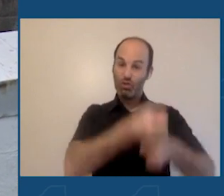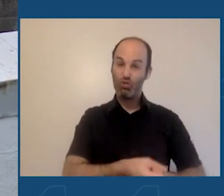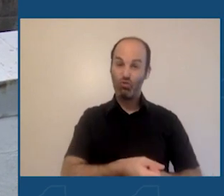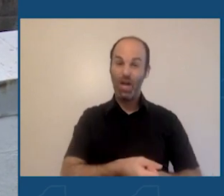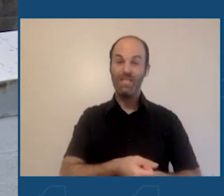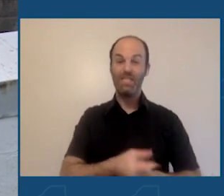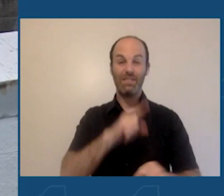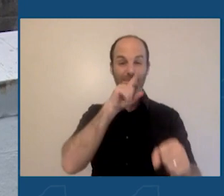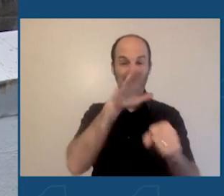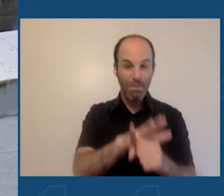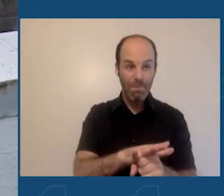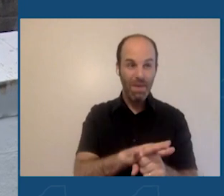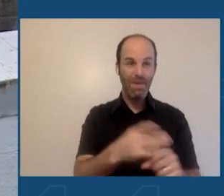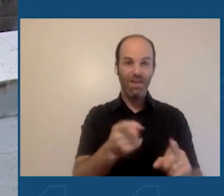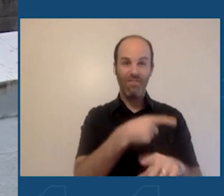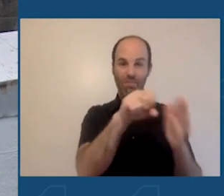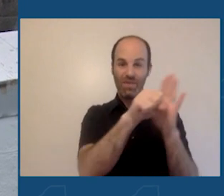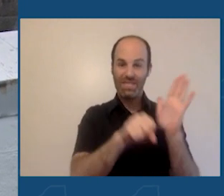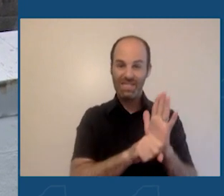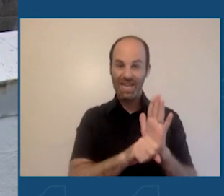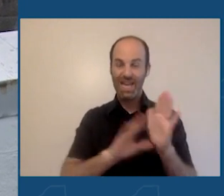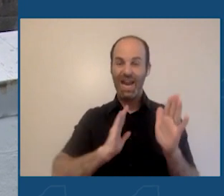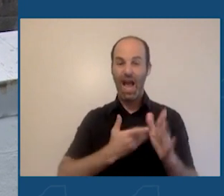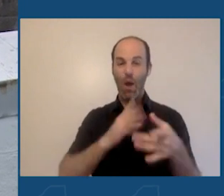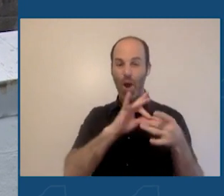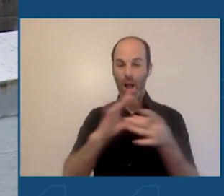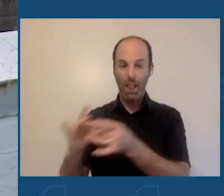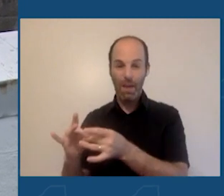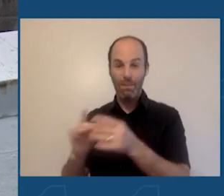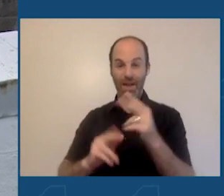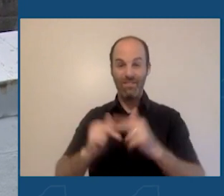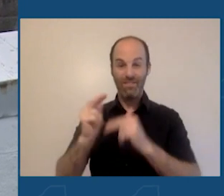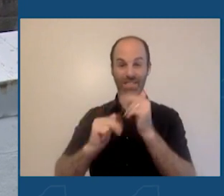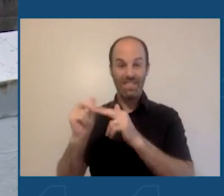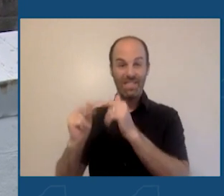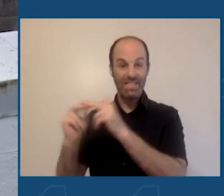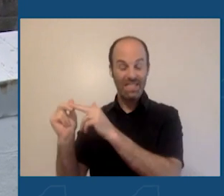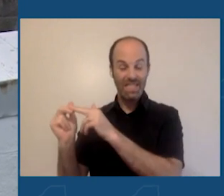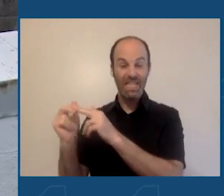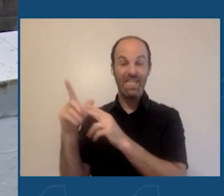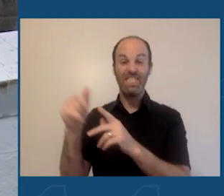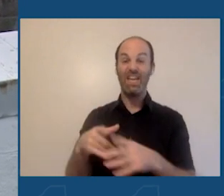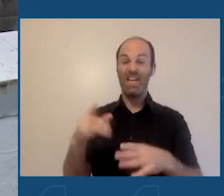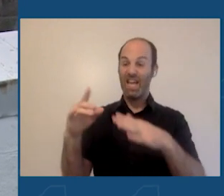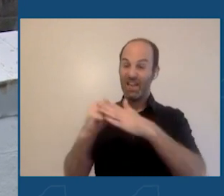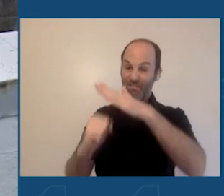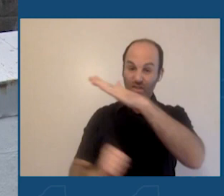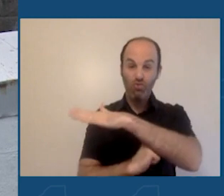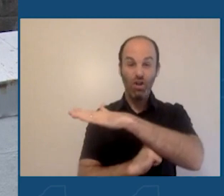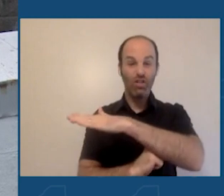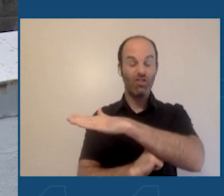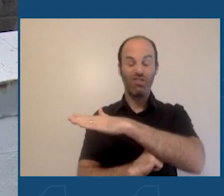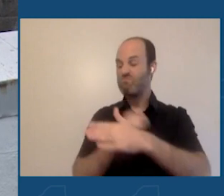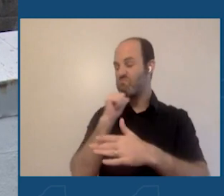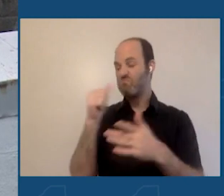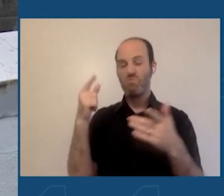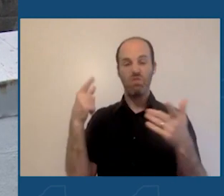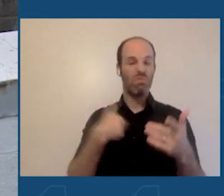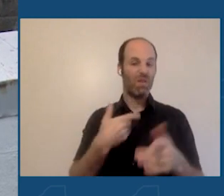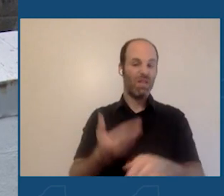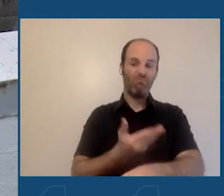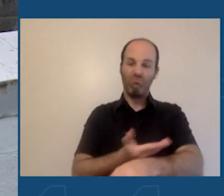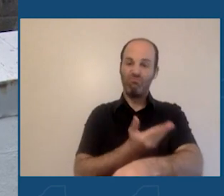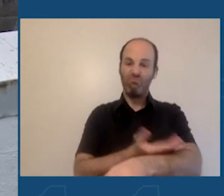state, our Olympic facilities, Main Street, and infrastructure would not be what they are today. I believe that all of our Olympic venues